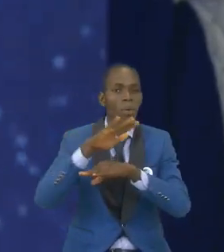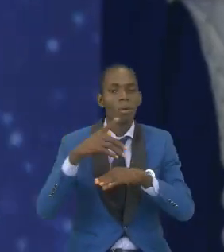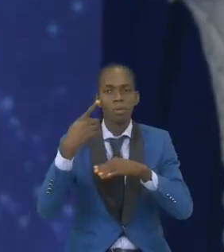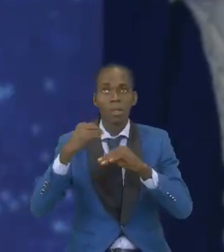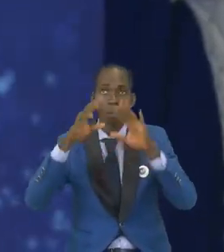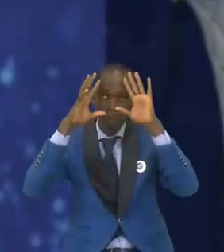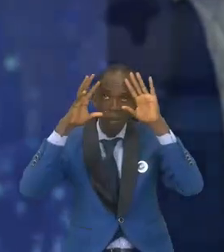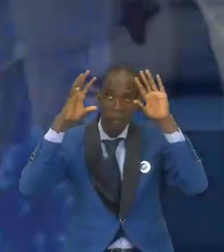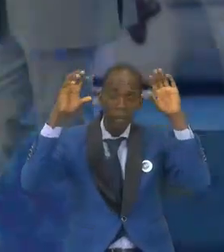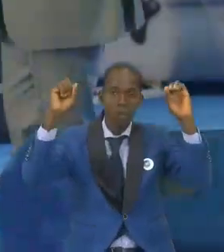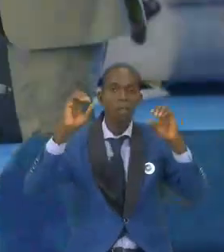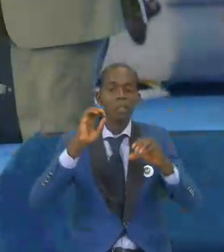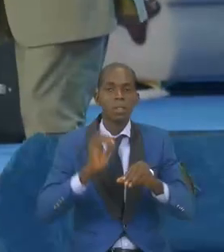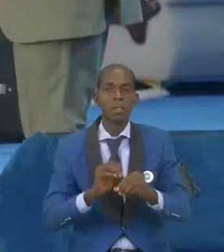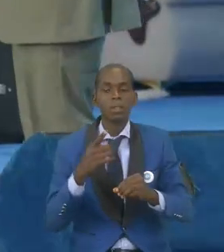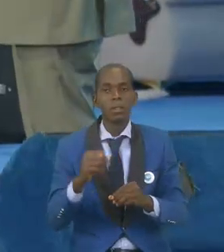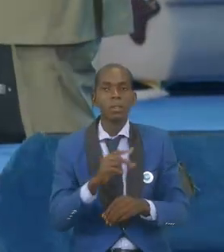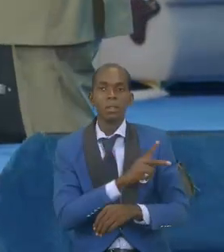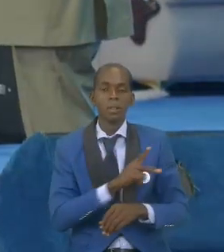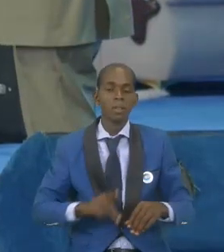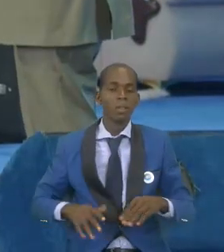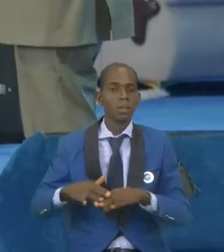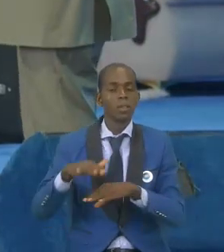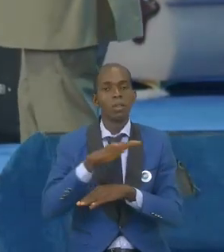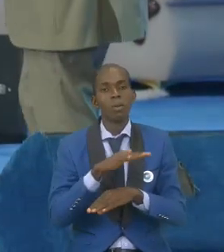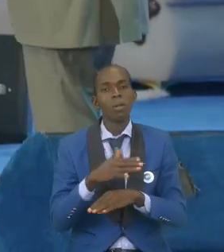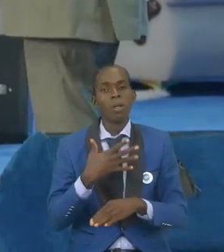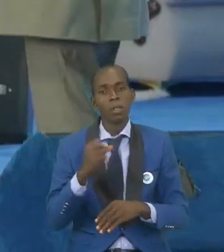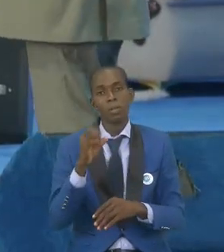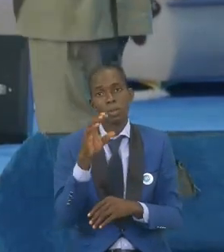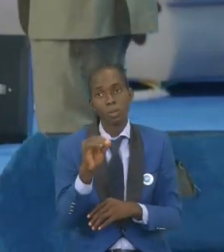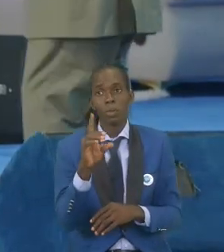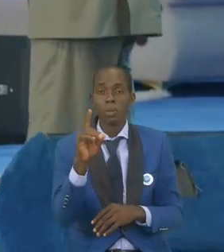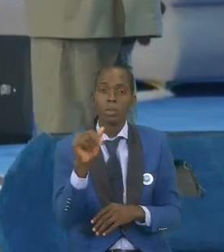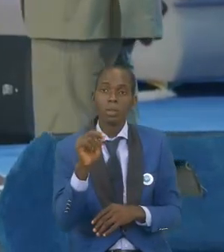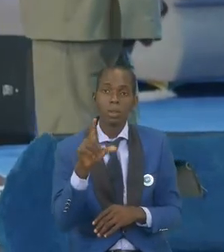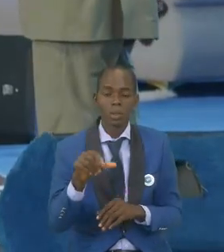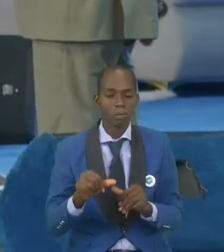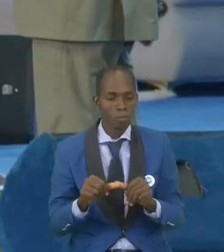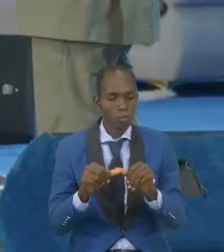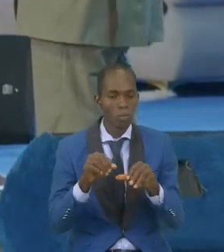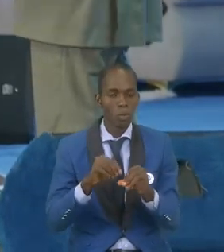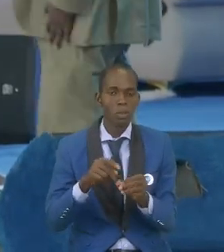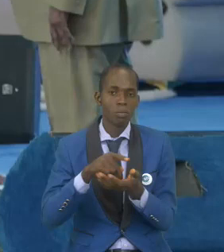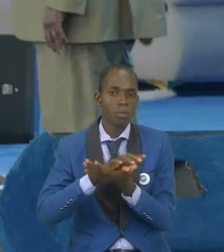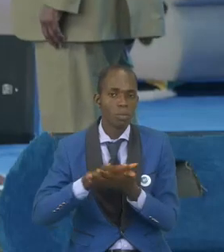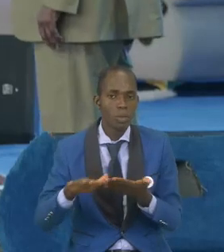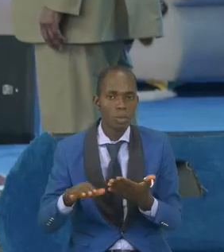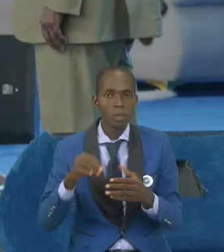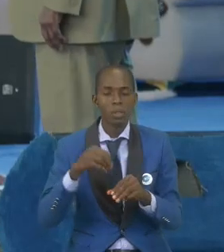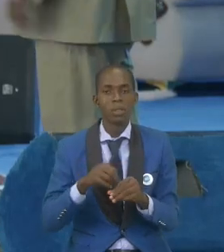kingdom. And so Daniel continued in purity, in